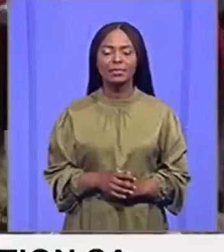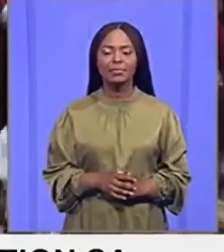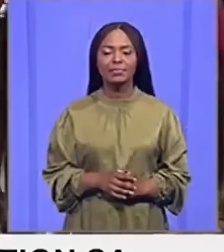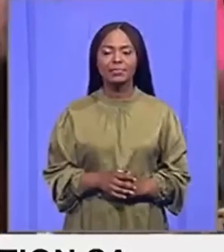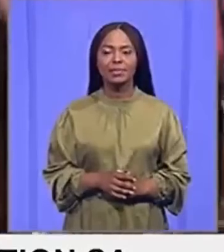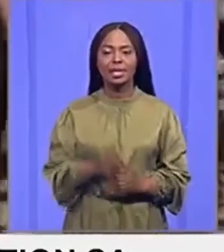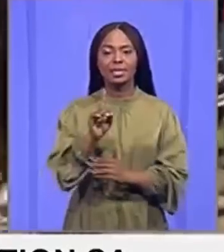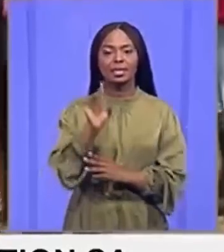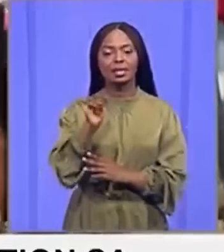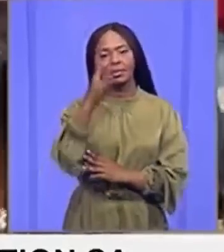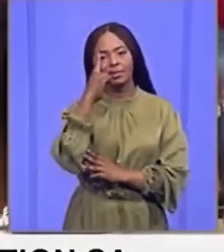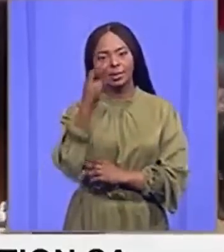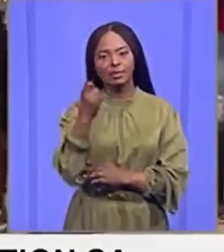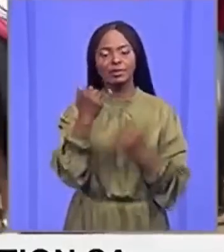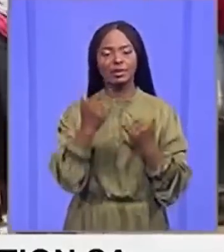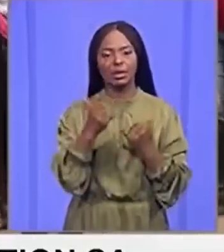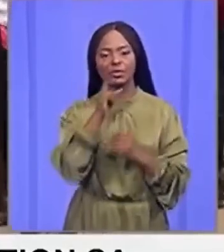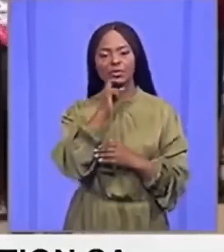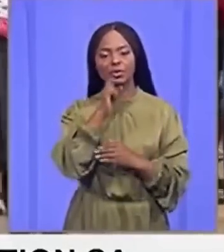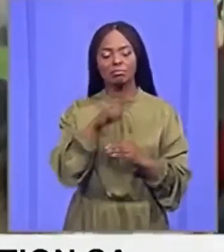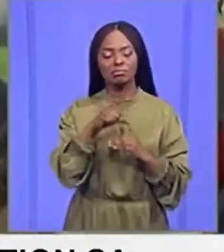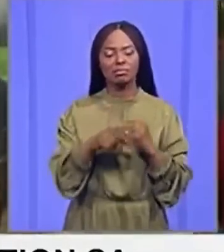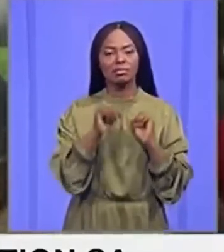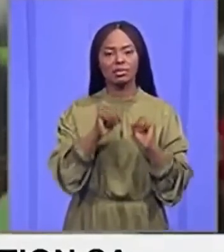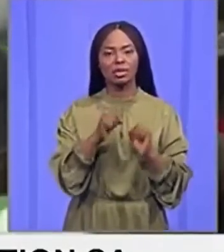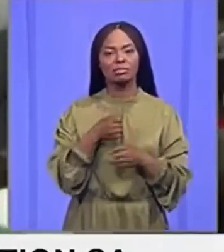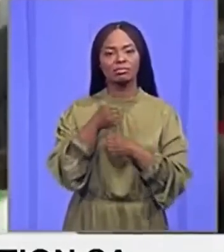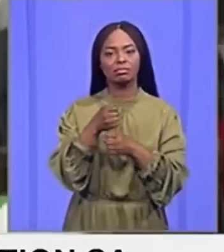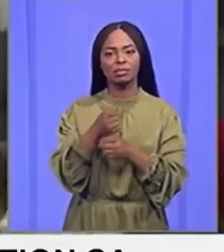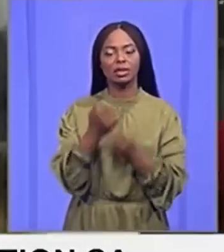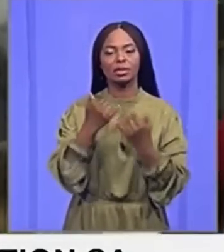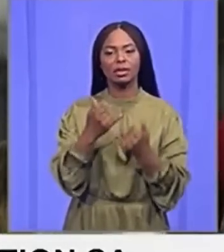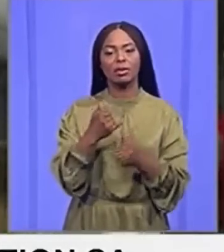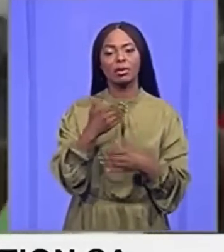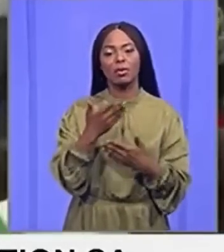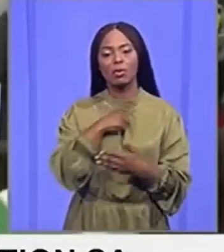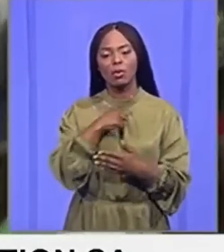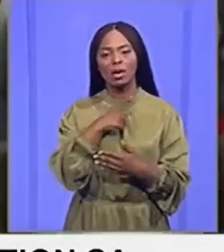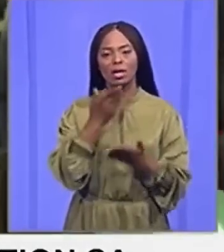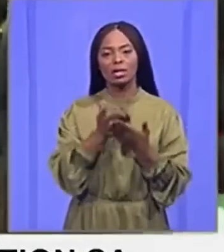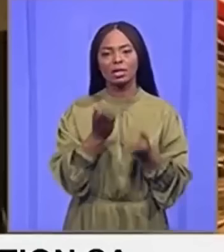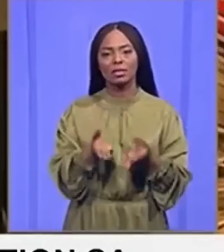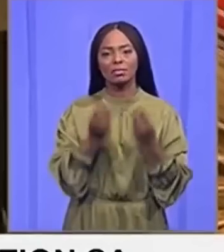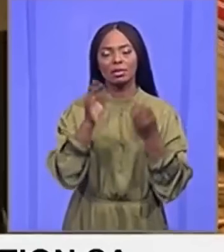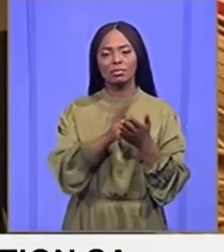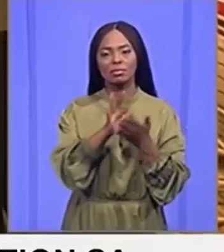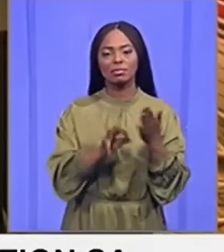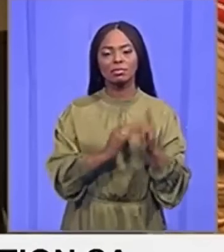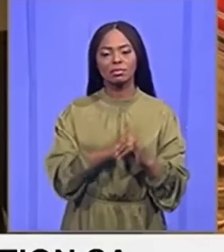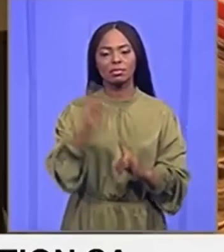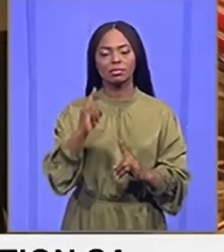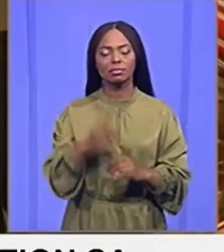DA dumela hore e tlo sebedisa seboka sa yona sa naha sa kgweding e tlang ho beta metjha ya ho hlola dikgetho tsa isago.